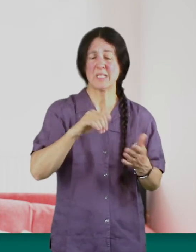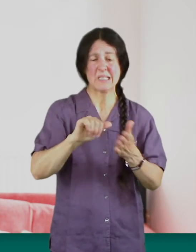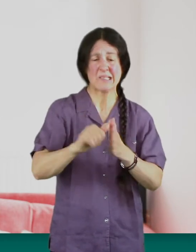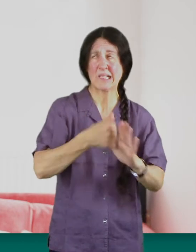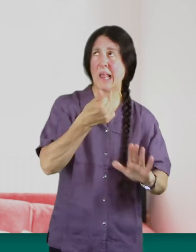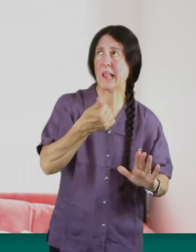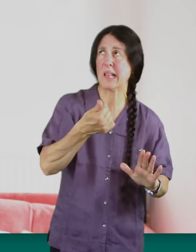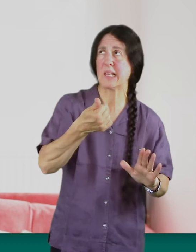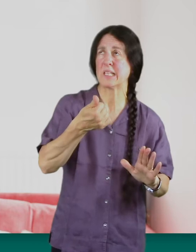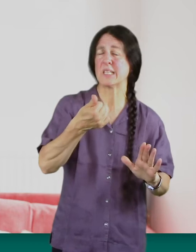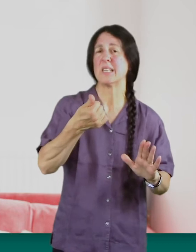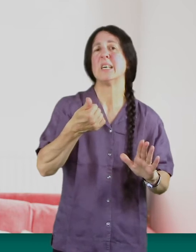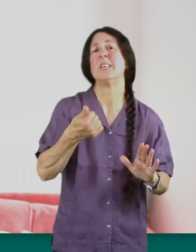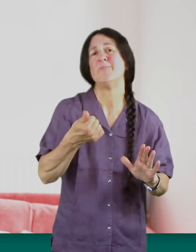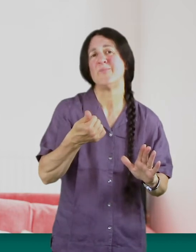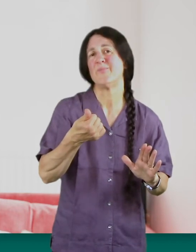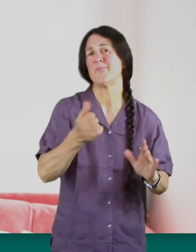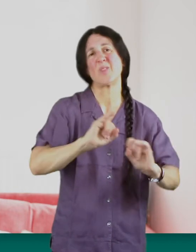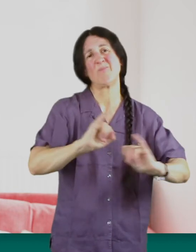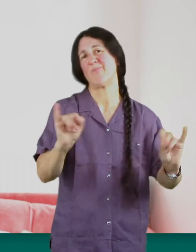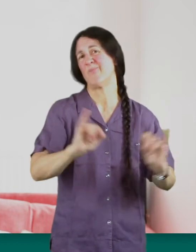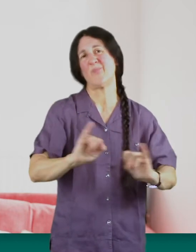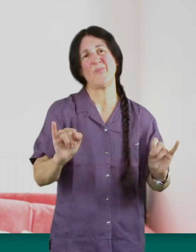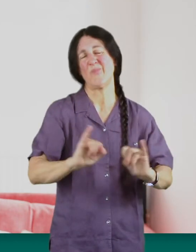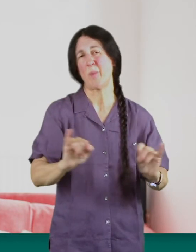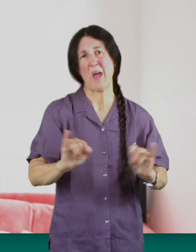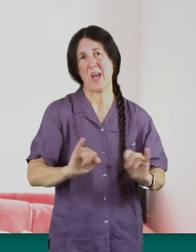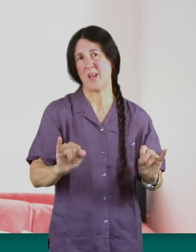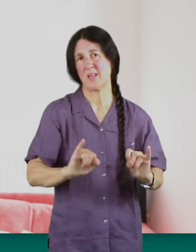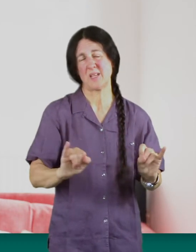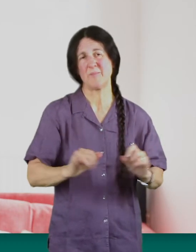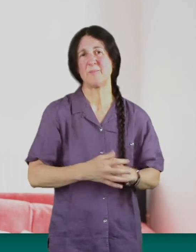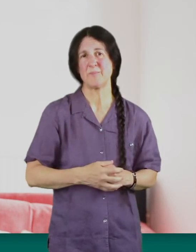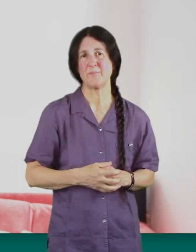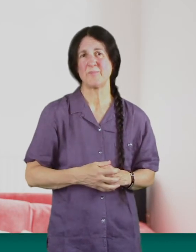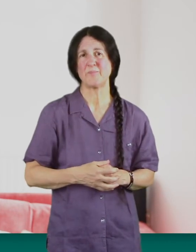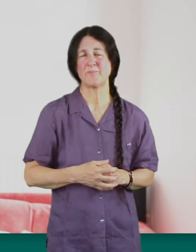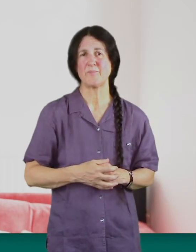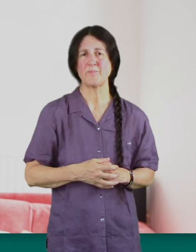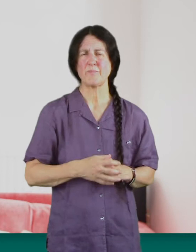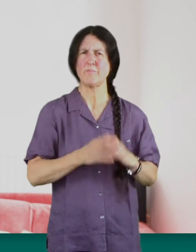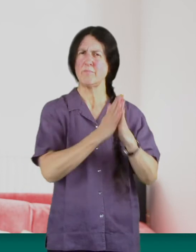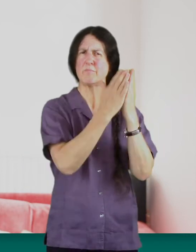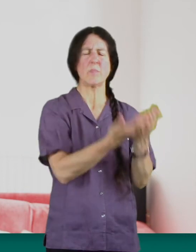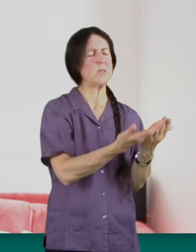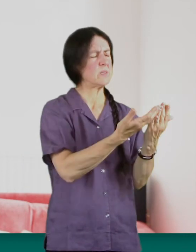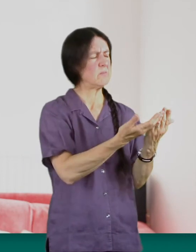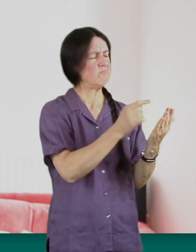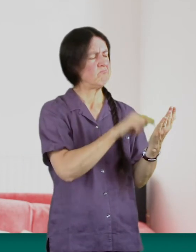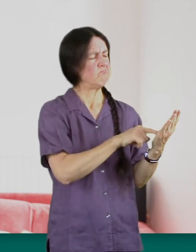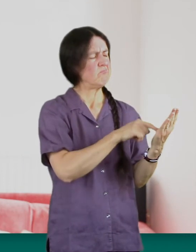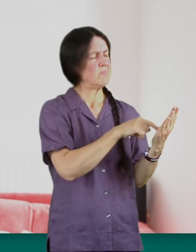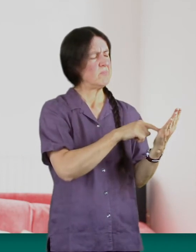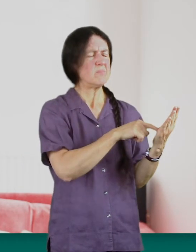about God. Because if you've read the passage like me, you'll see that there are some key points where it talks about the Spirit of the